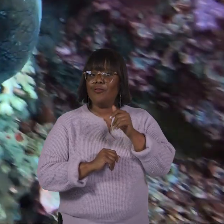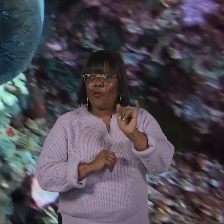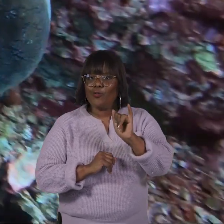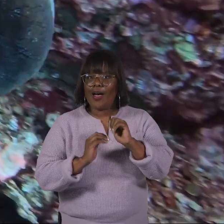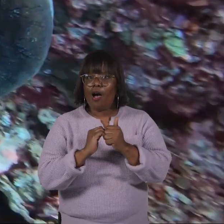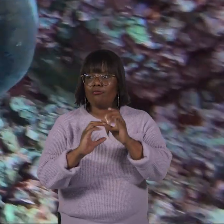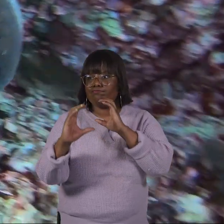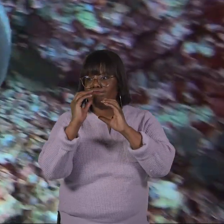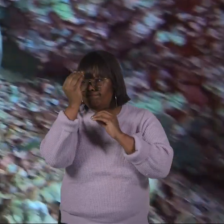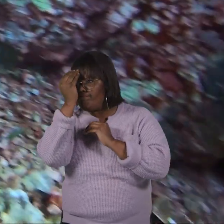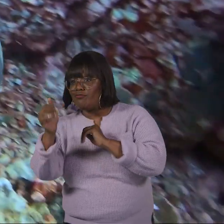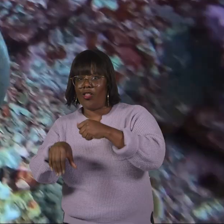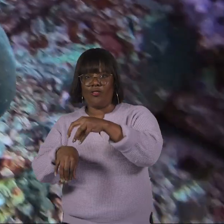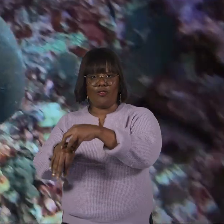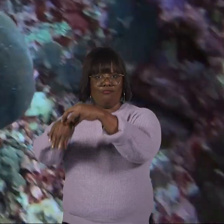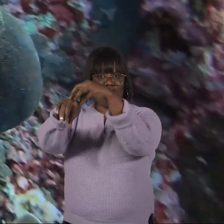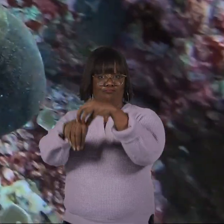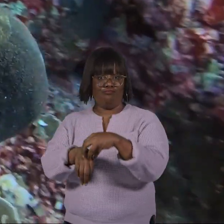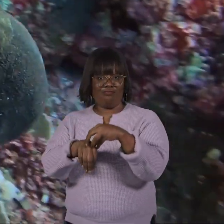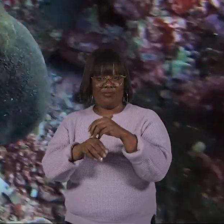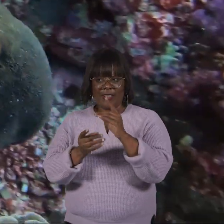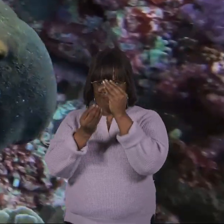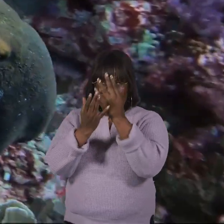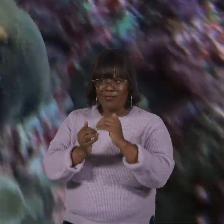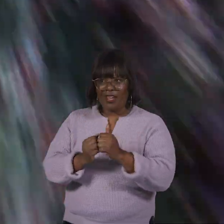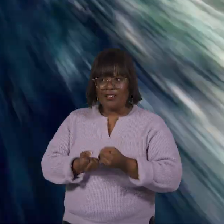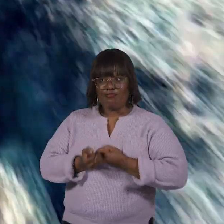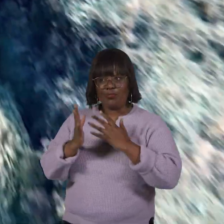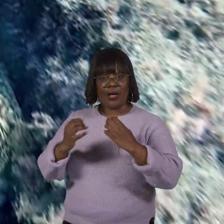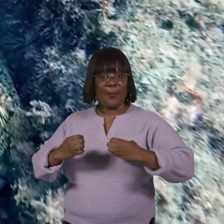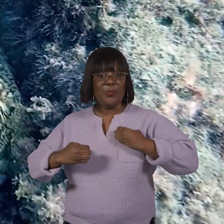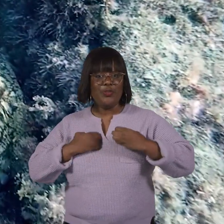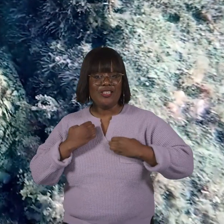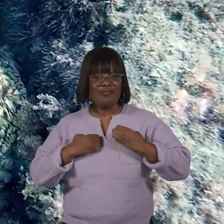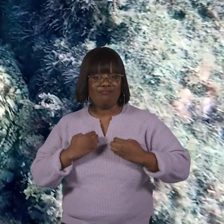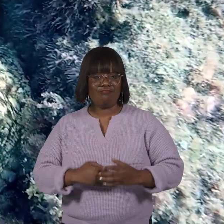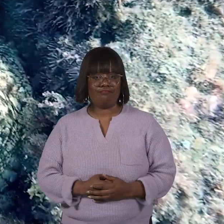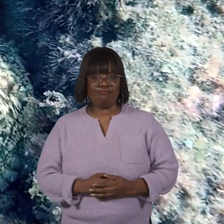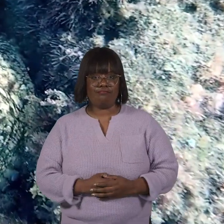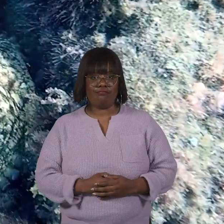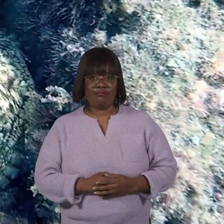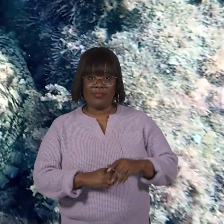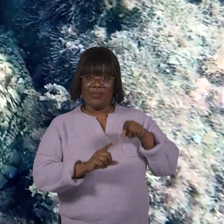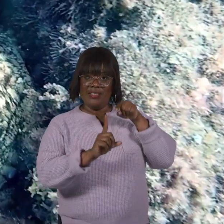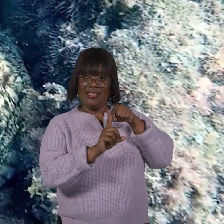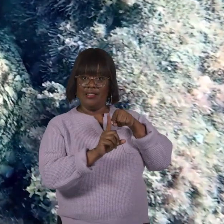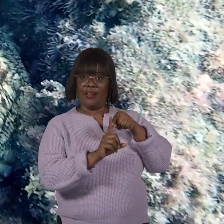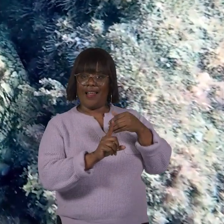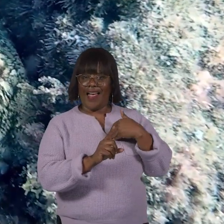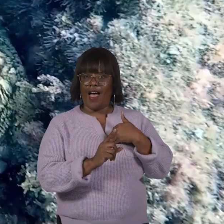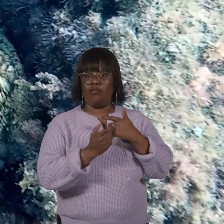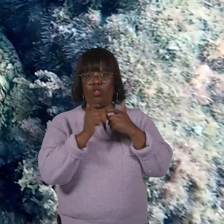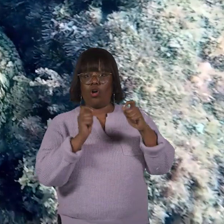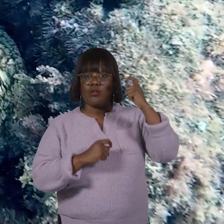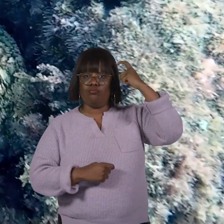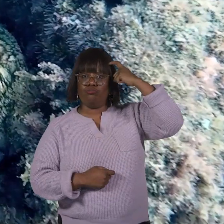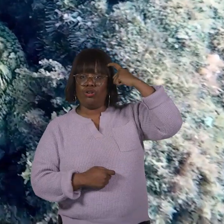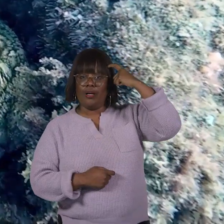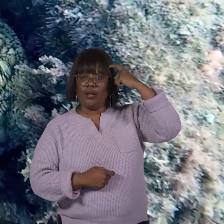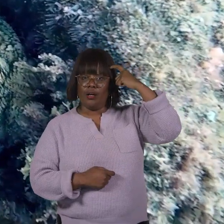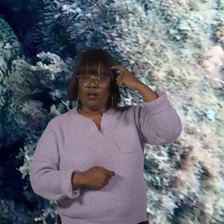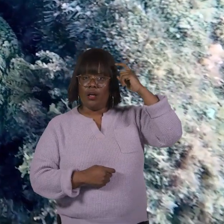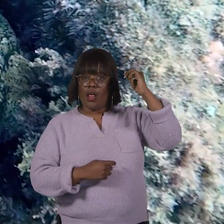communicate with other octopuses and express their emotions. These cephalopods have the largest brains among all